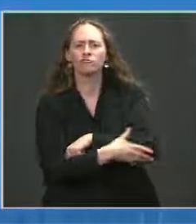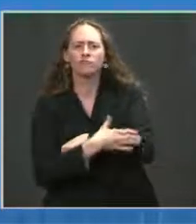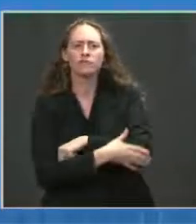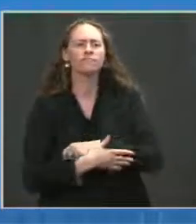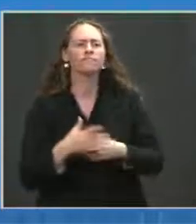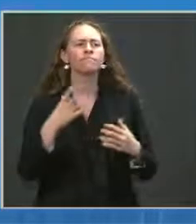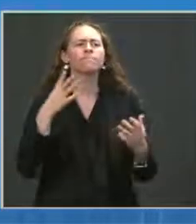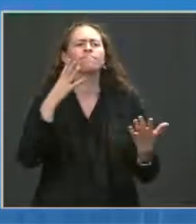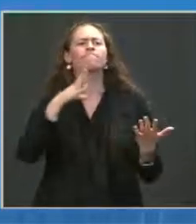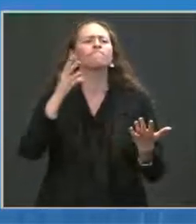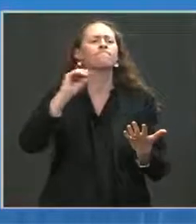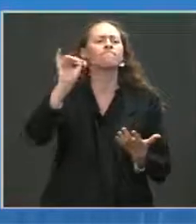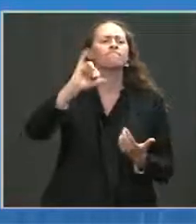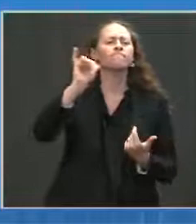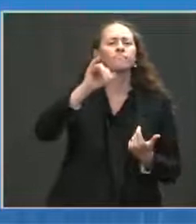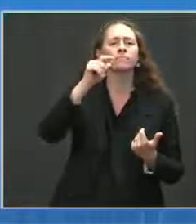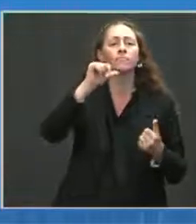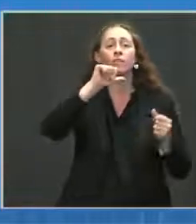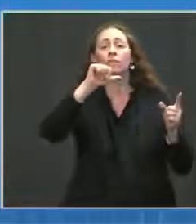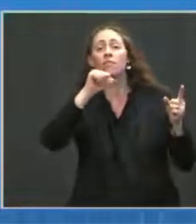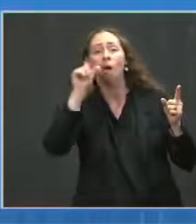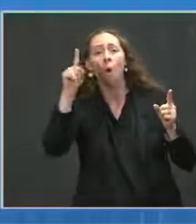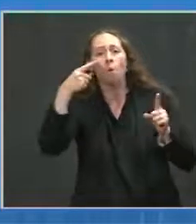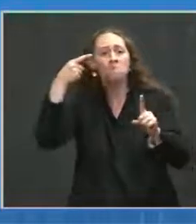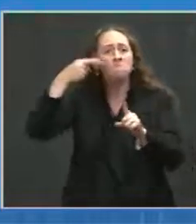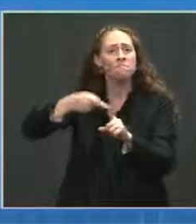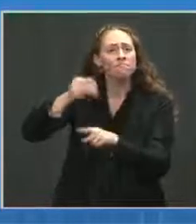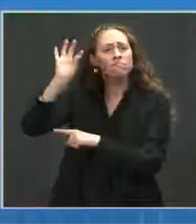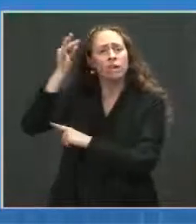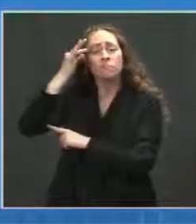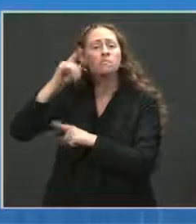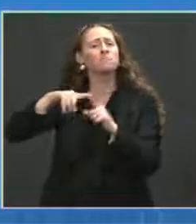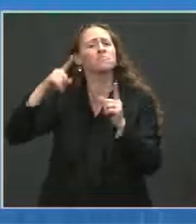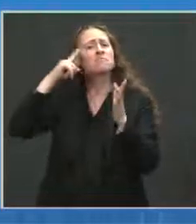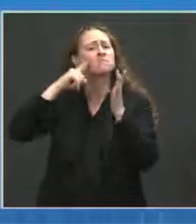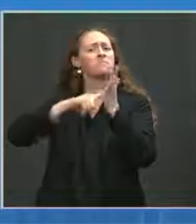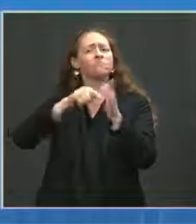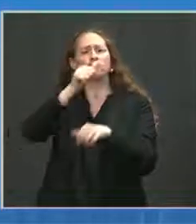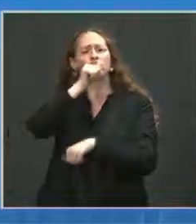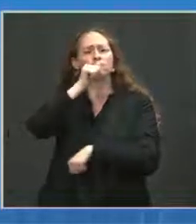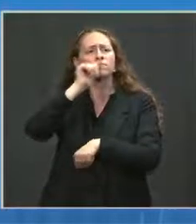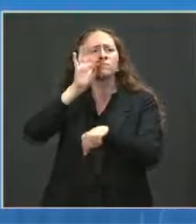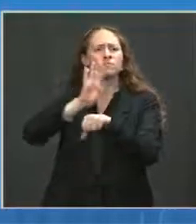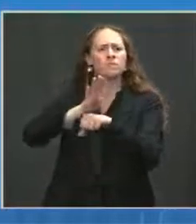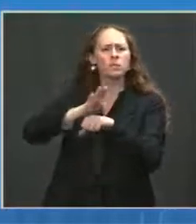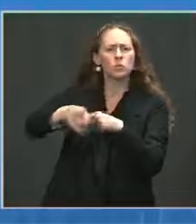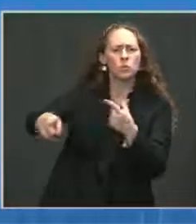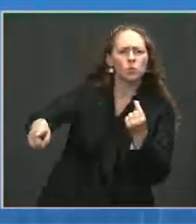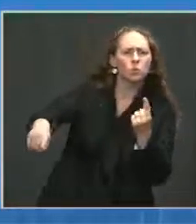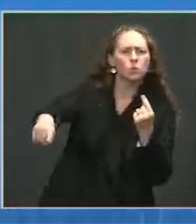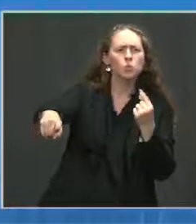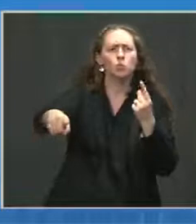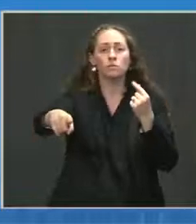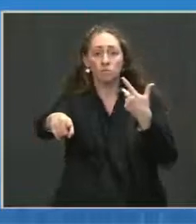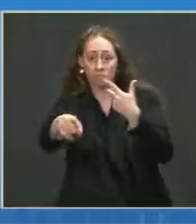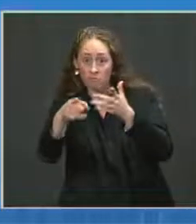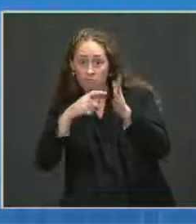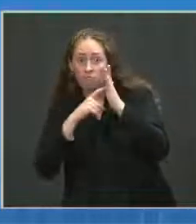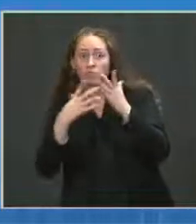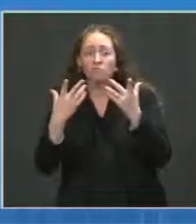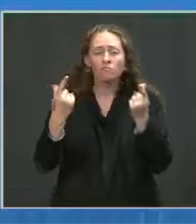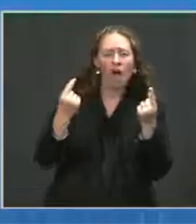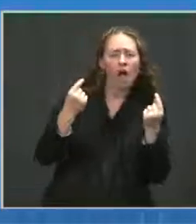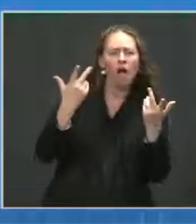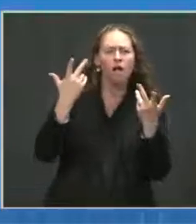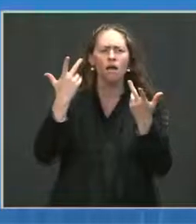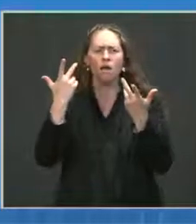where requiring vaccines, everyone be vaccinated, may make sense, particularly in the healthcare setting. And we're seeing it in